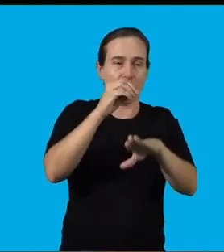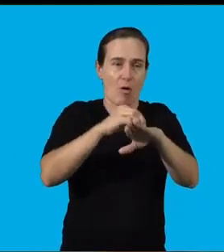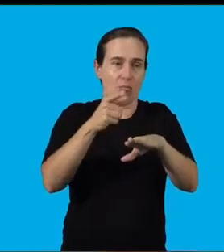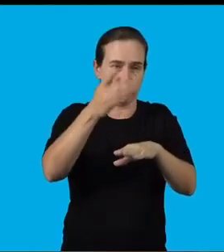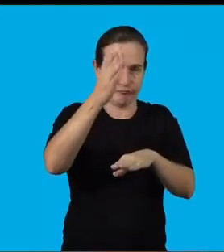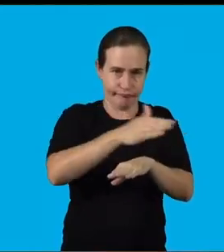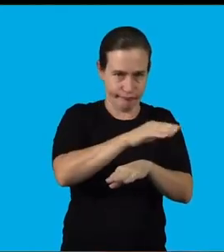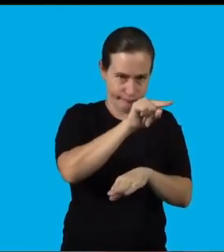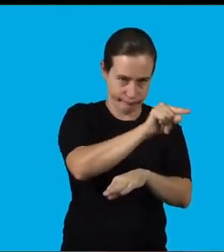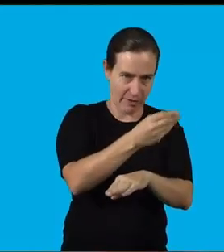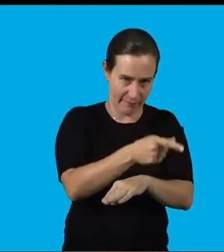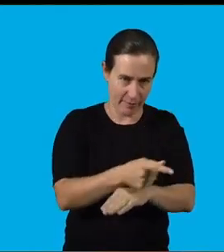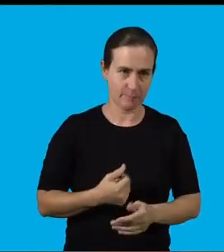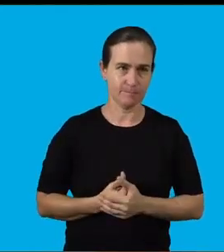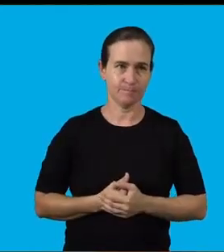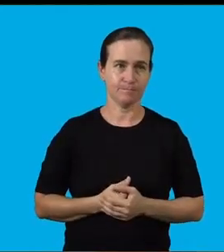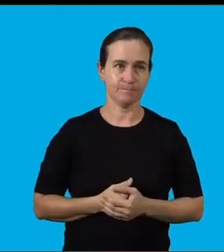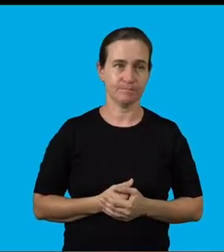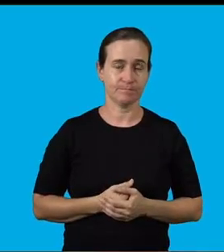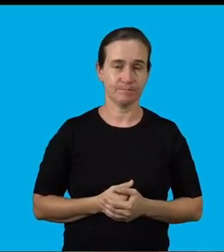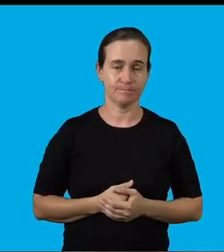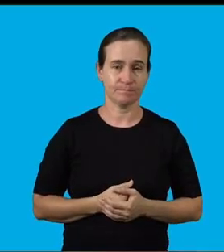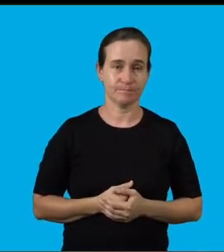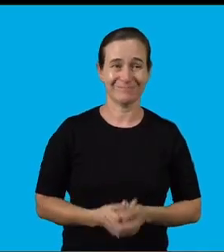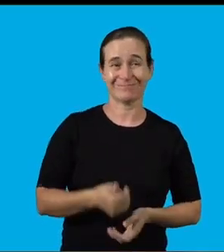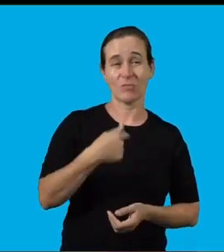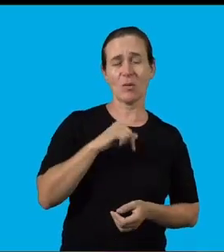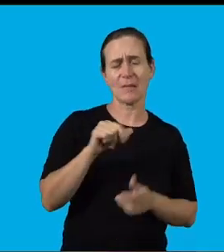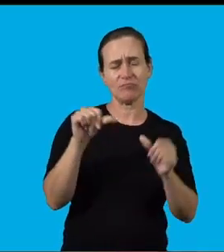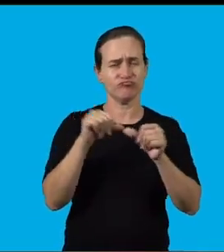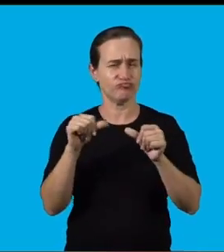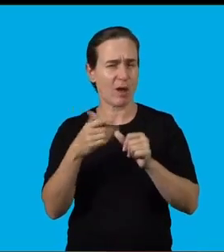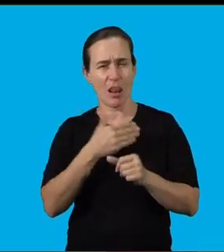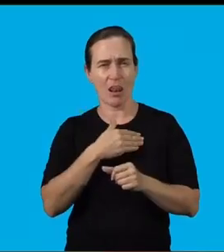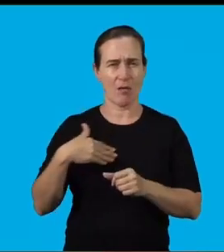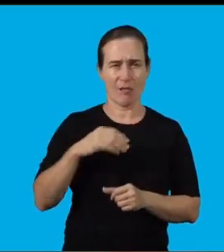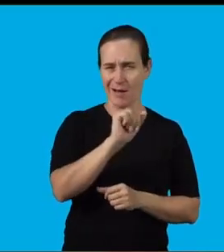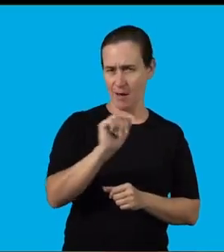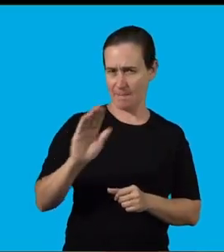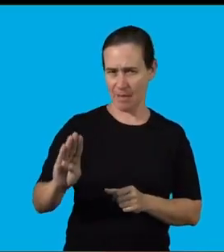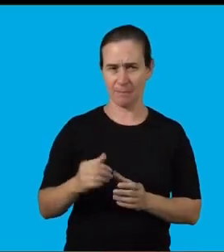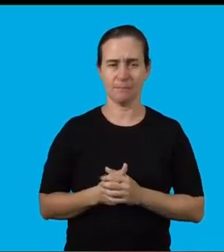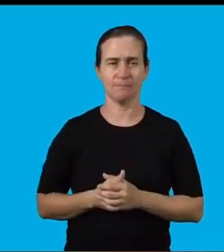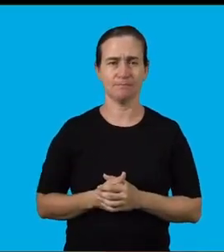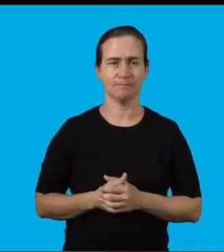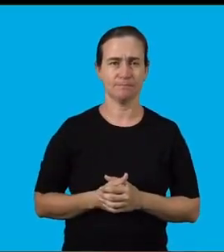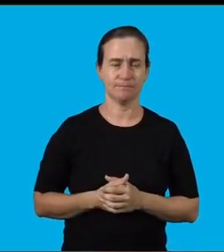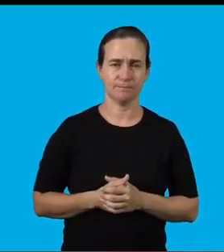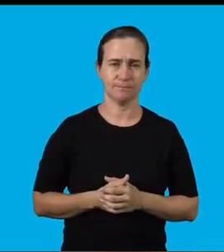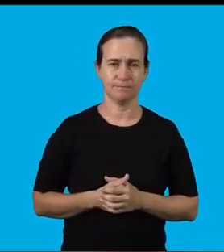graph. All right, let's have a look at what the first question would like us to do. It wants us to determine the length of